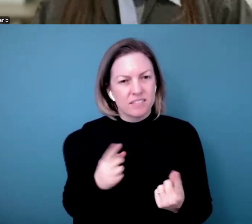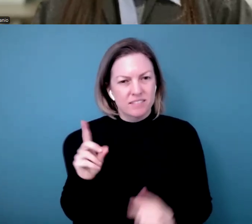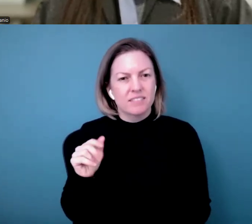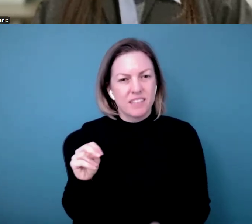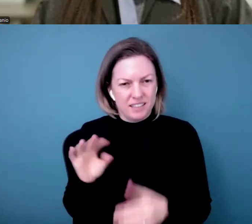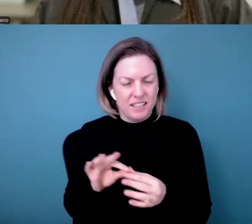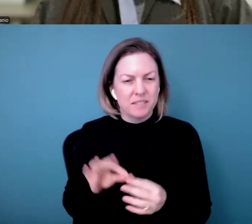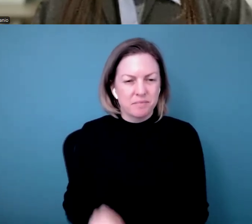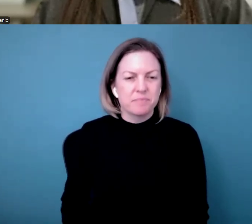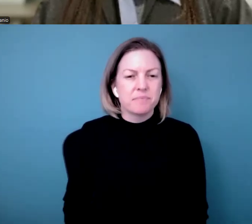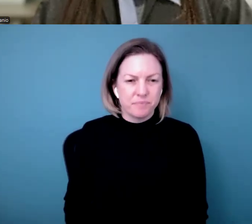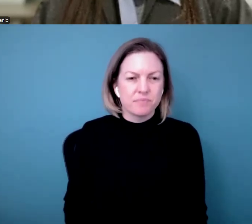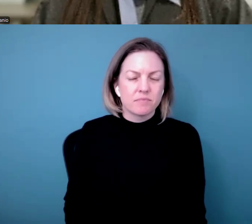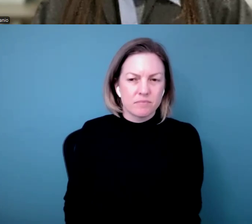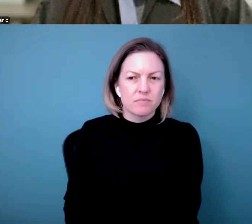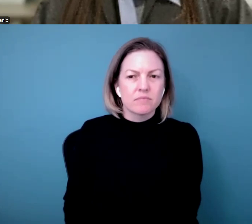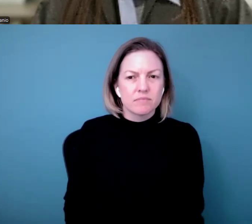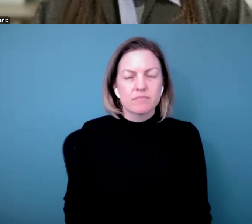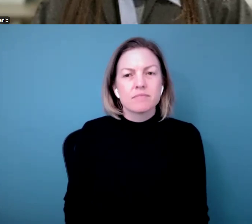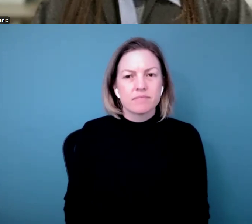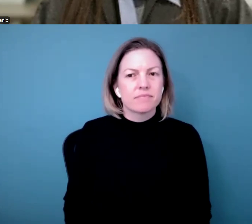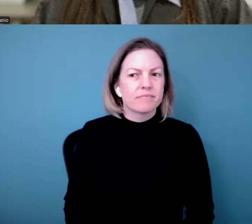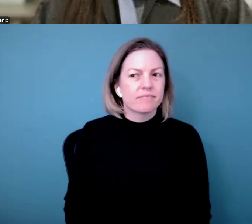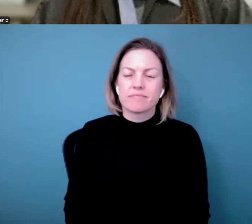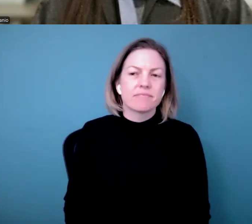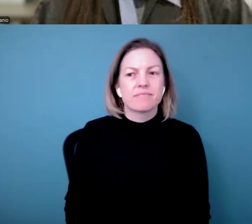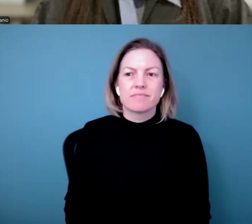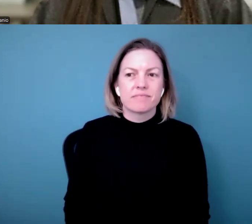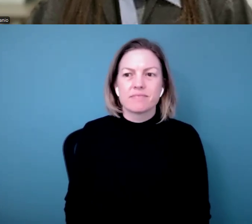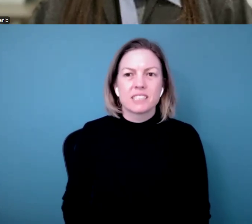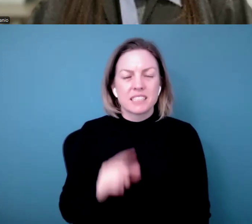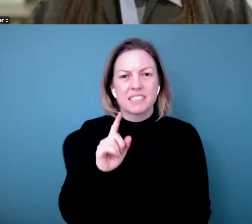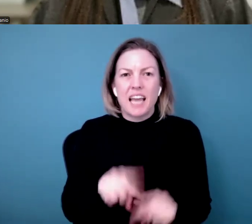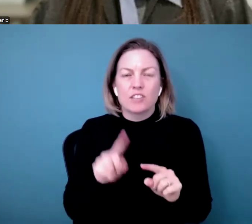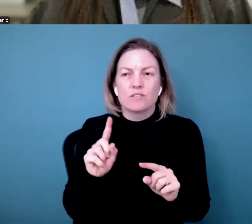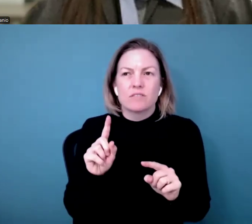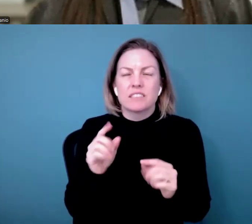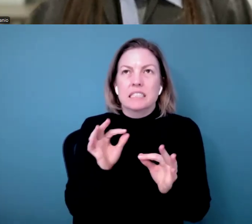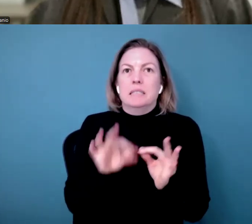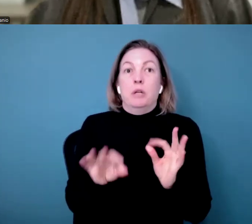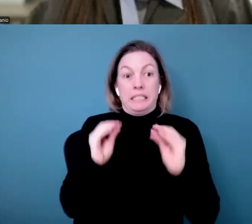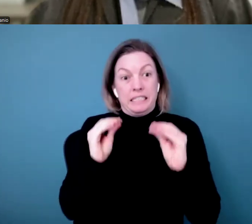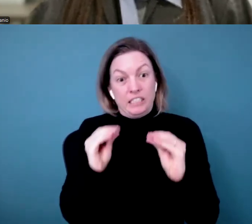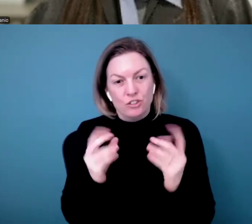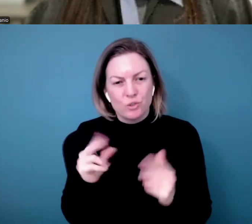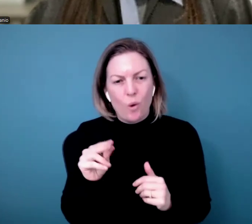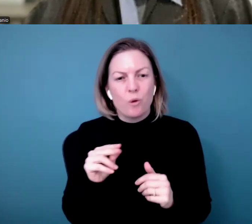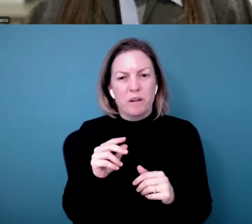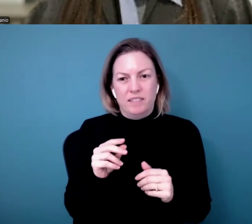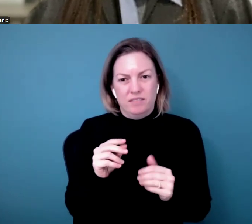talking about. It's not as simple as teaching it, it's really being there. I don't